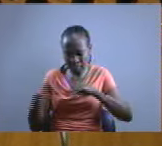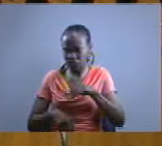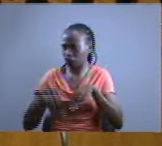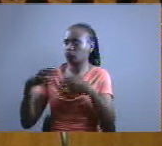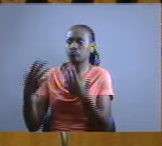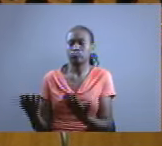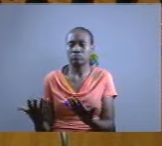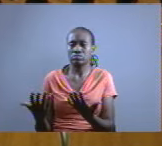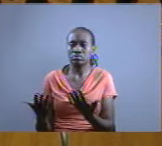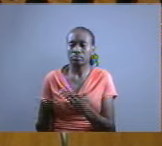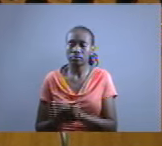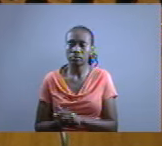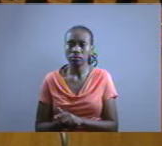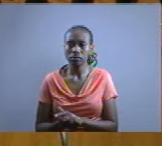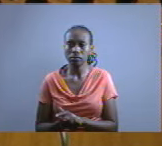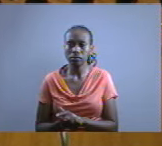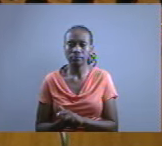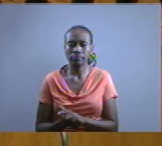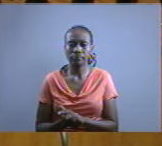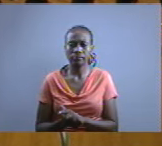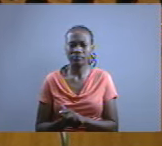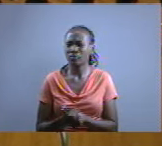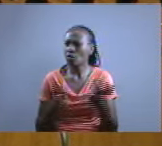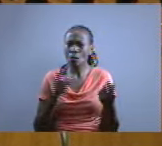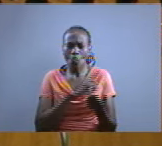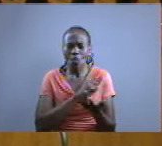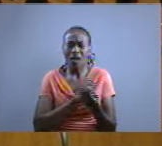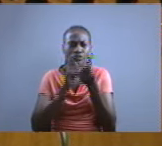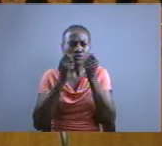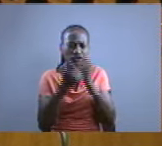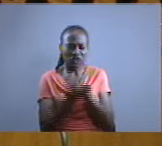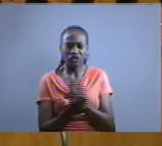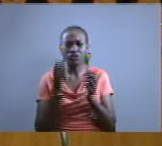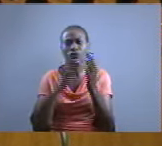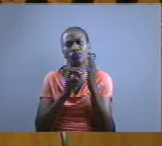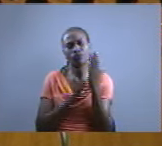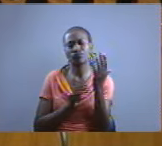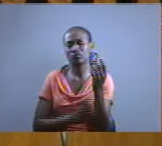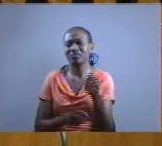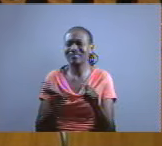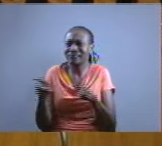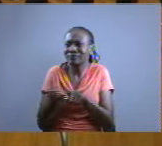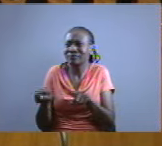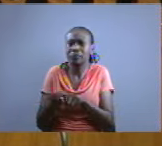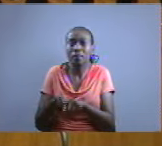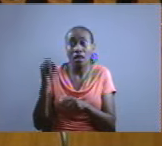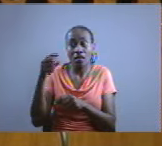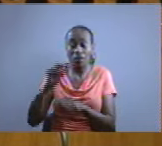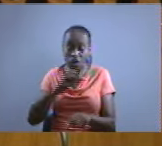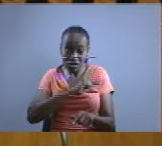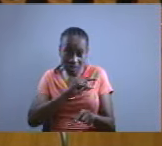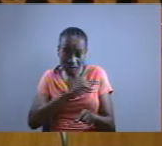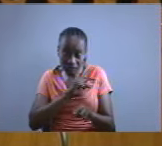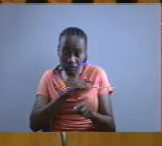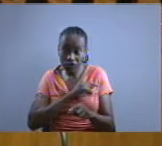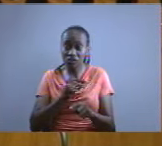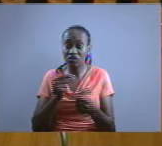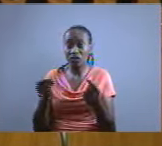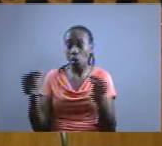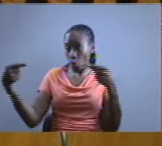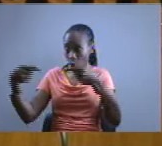with the labor not treated in the same level of importance like those guilty of breaking the competition